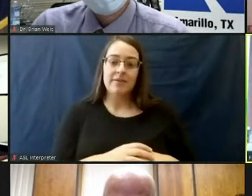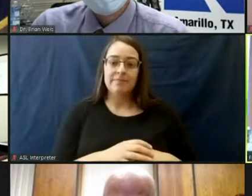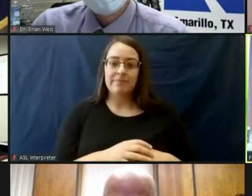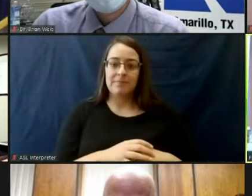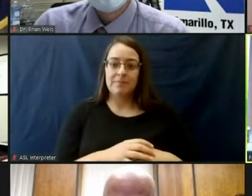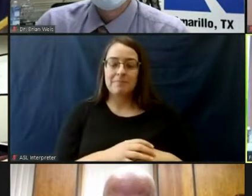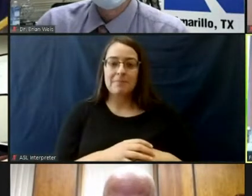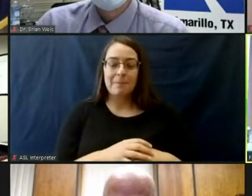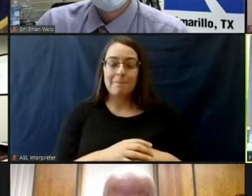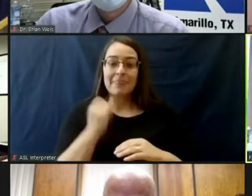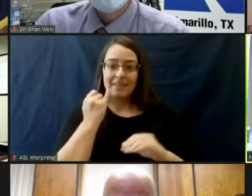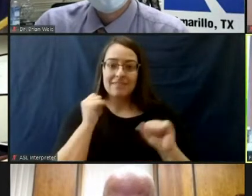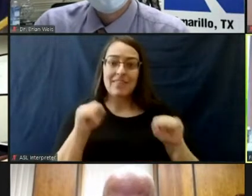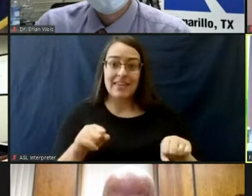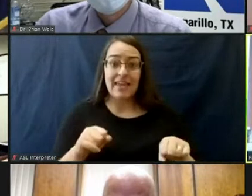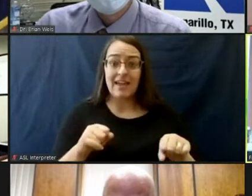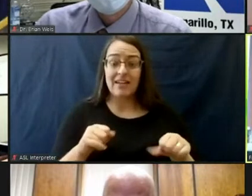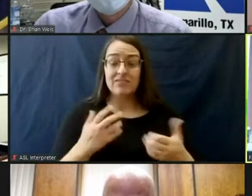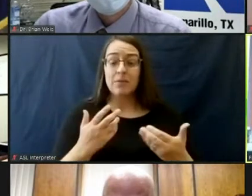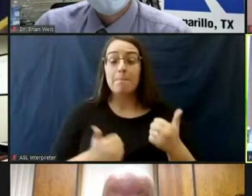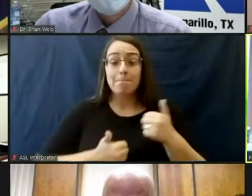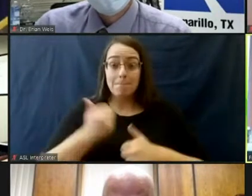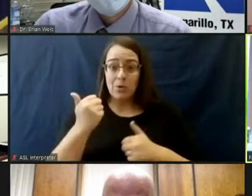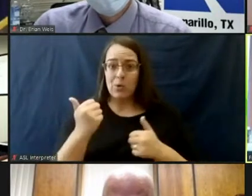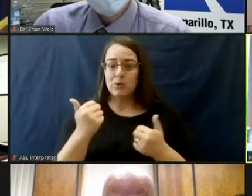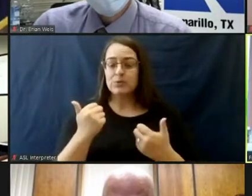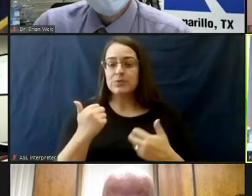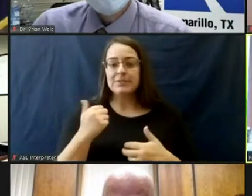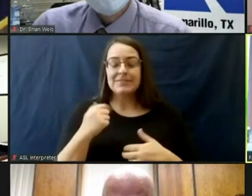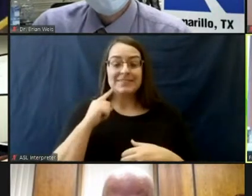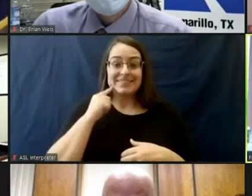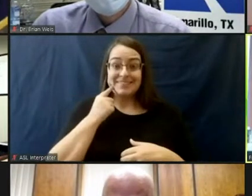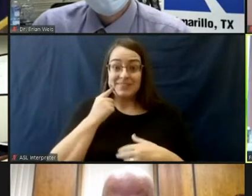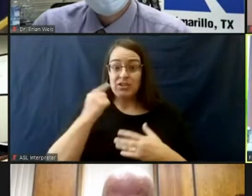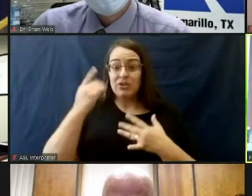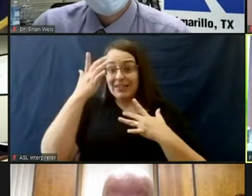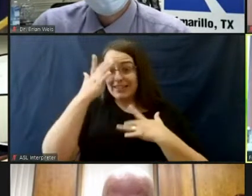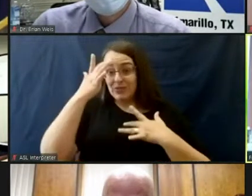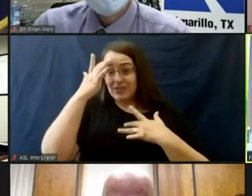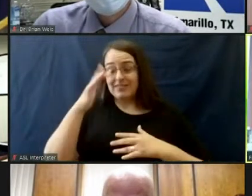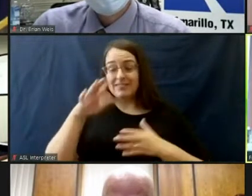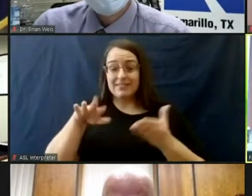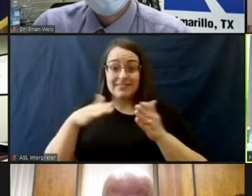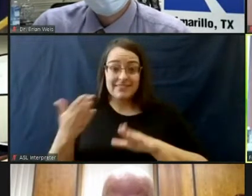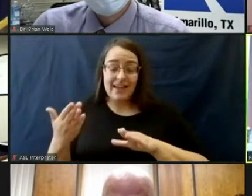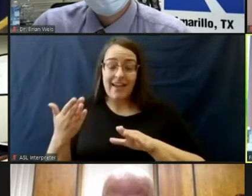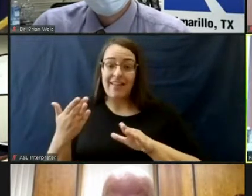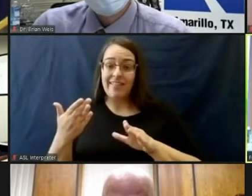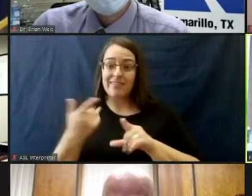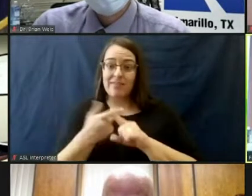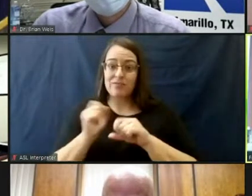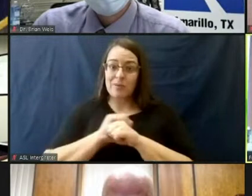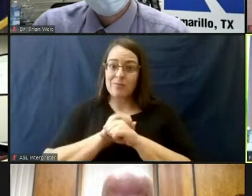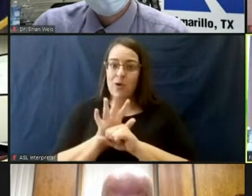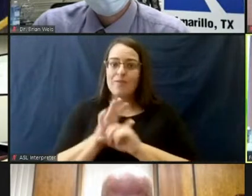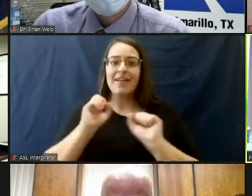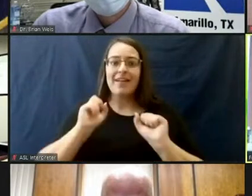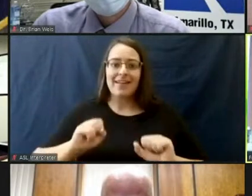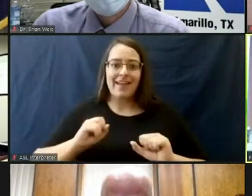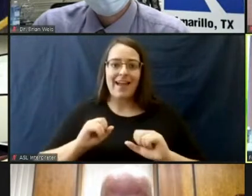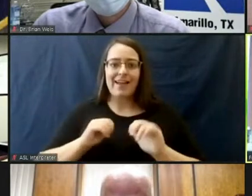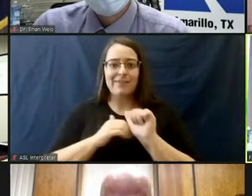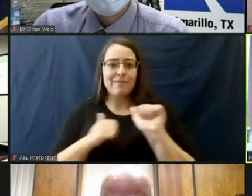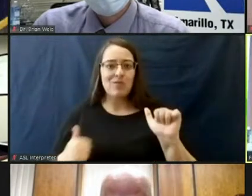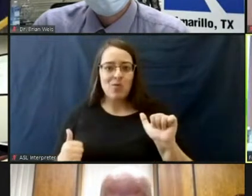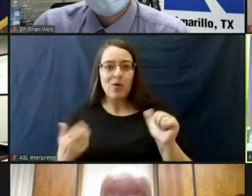they can. Most severe illnesses and death from COVID is preventable. It's